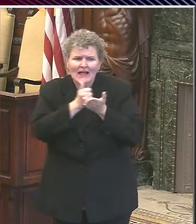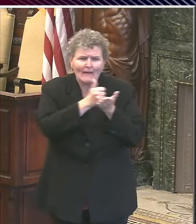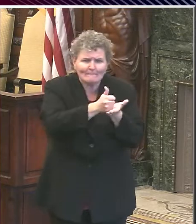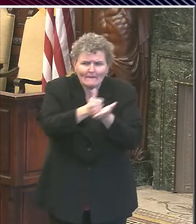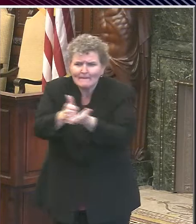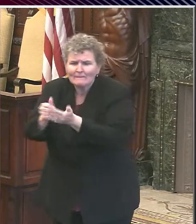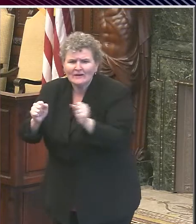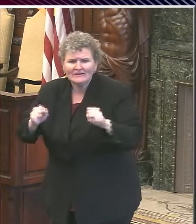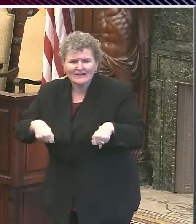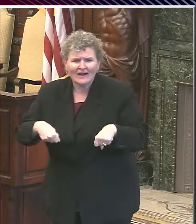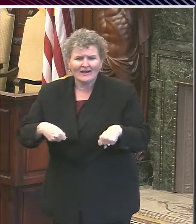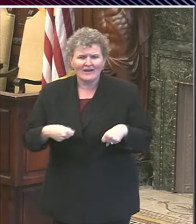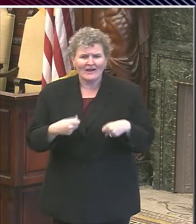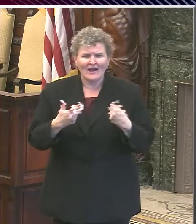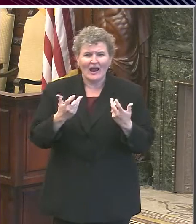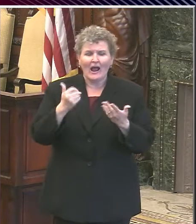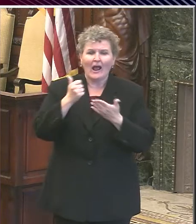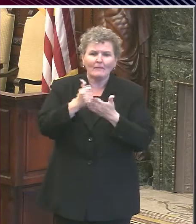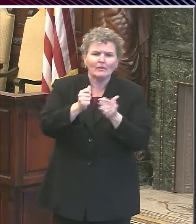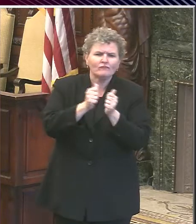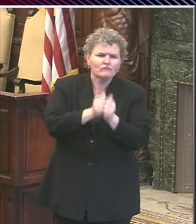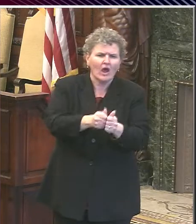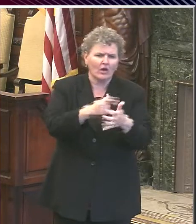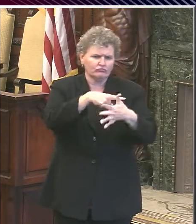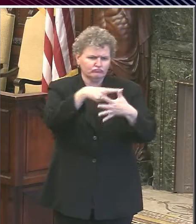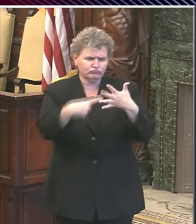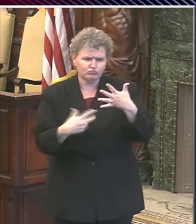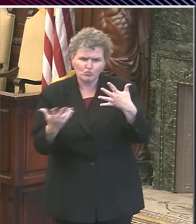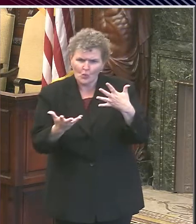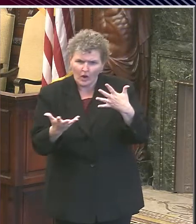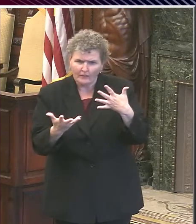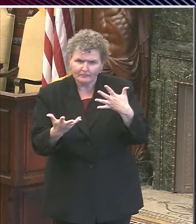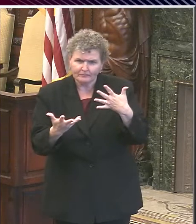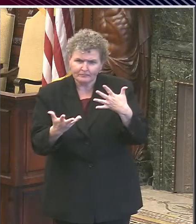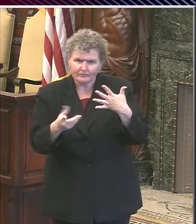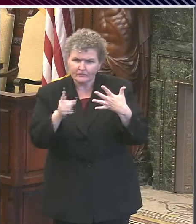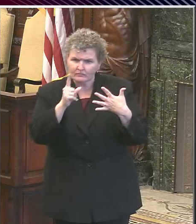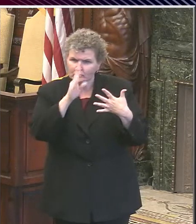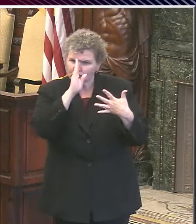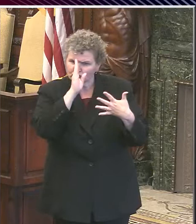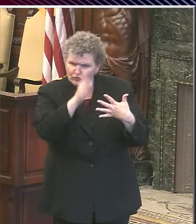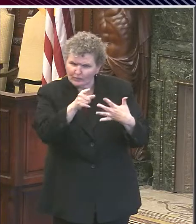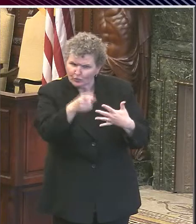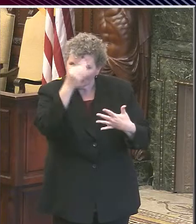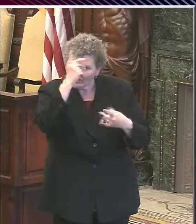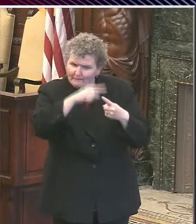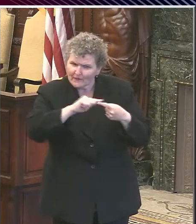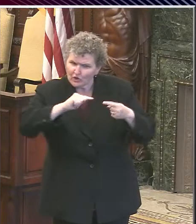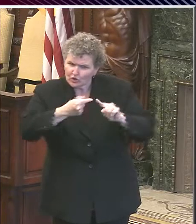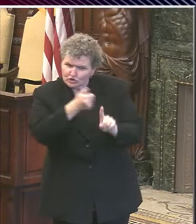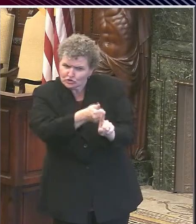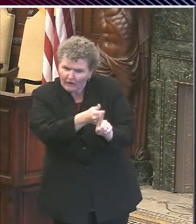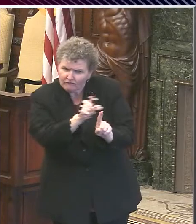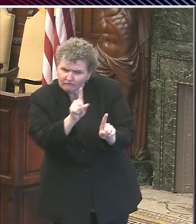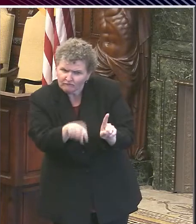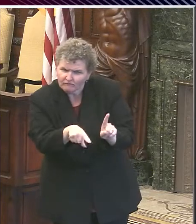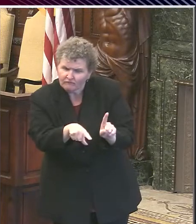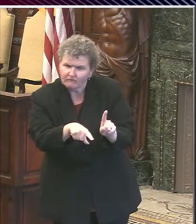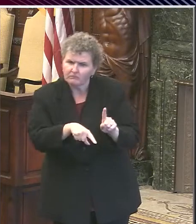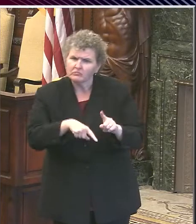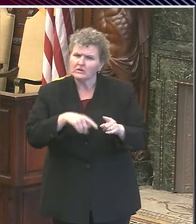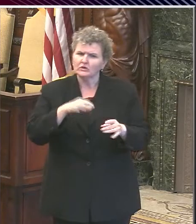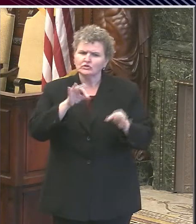these 5 steps. Ask directly if the person is thinking about suicide. Be there and listen without judgment. Keep them